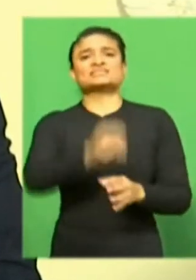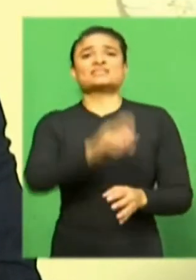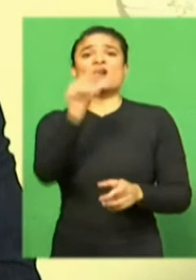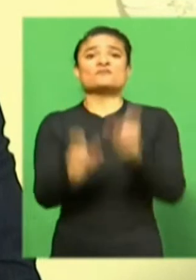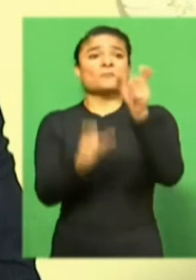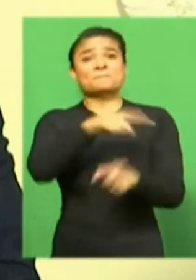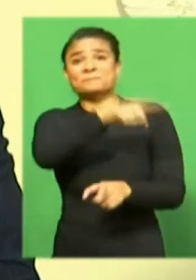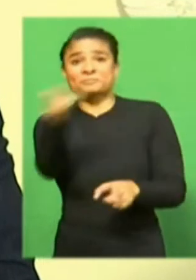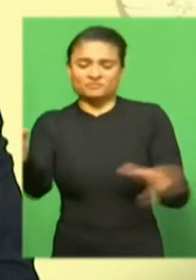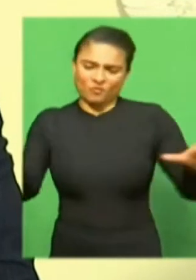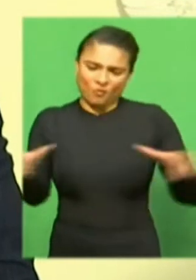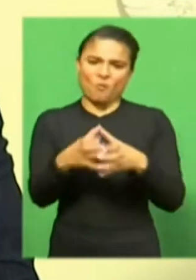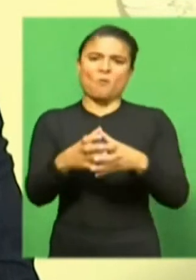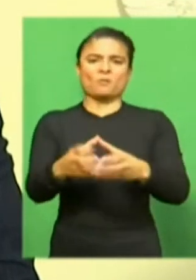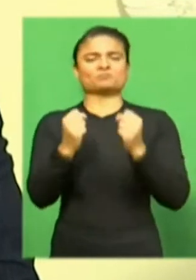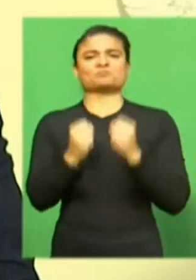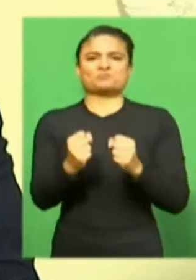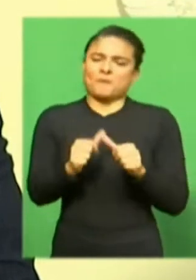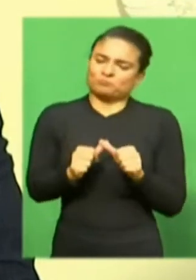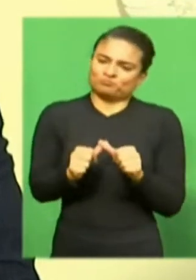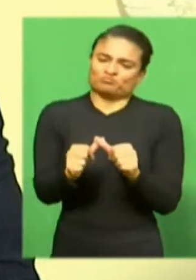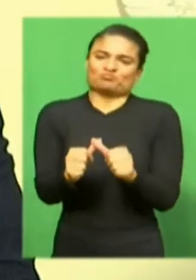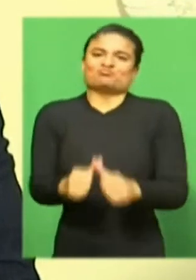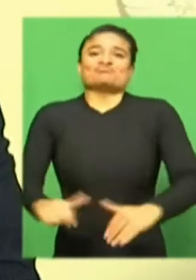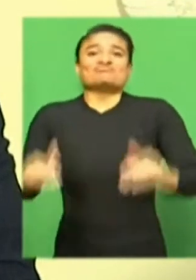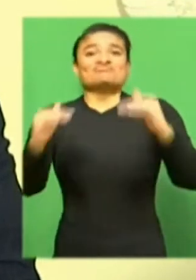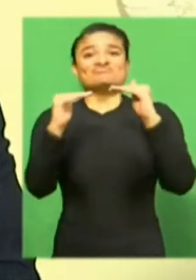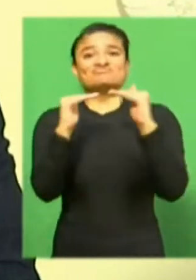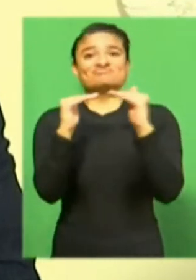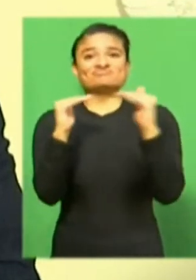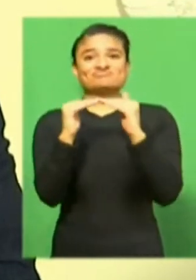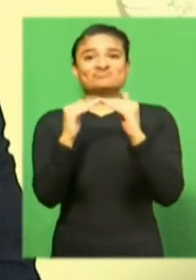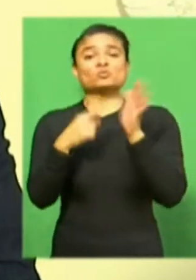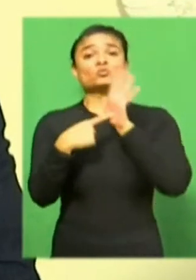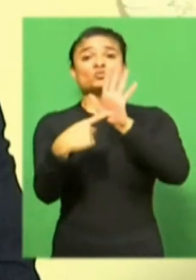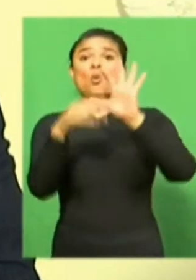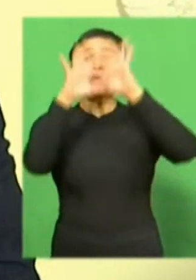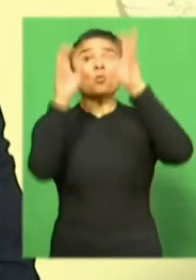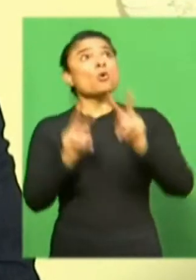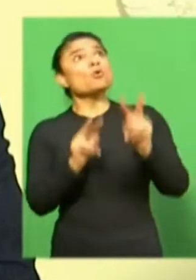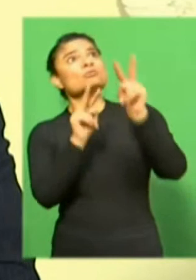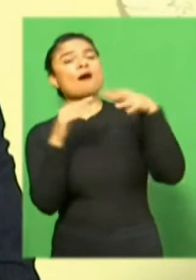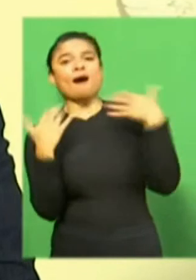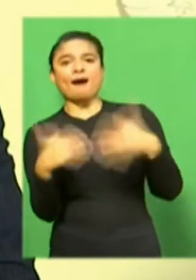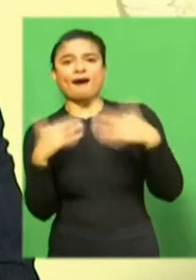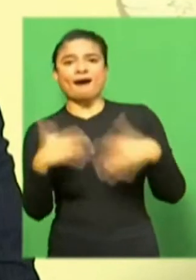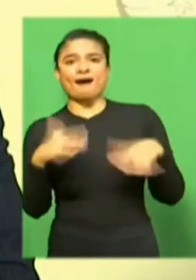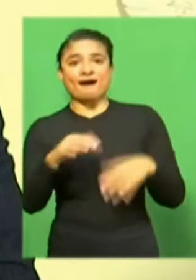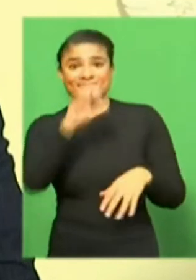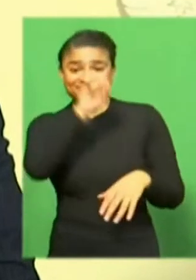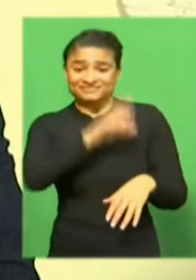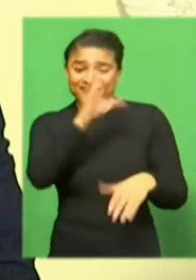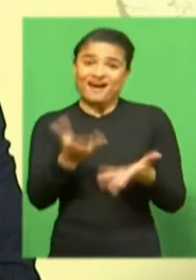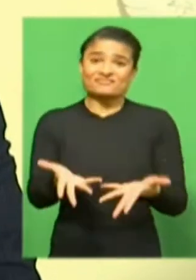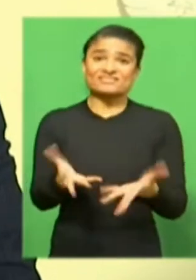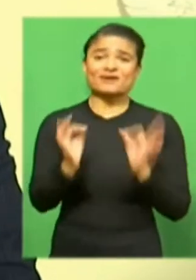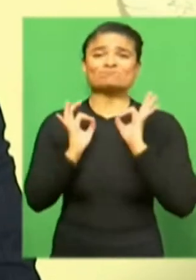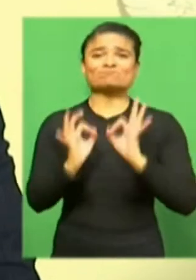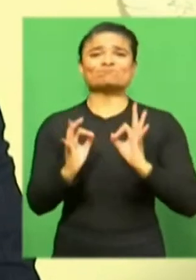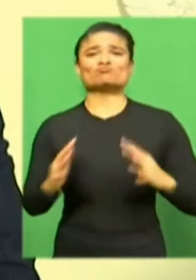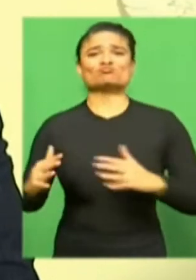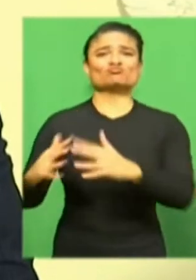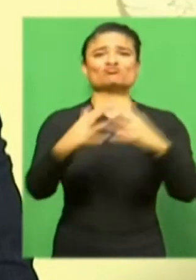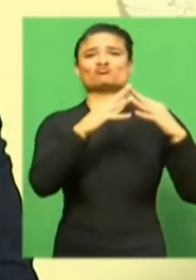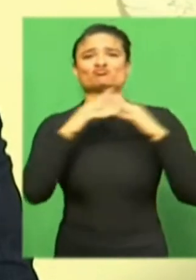a sovereign state in the family of nations. Let us therefore all join hands to